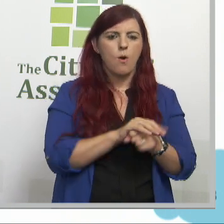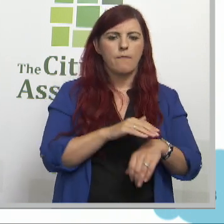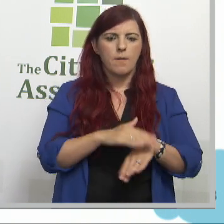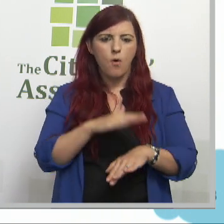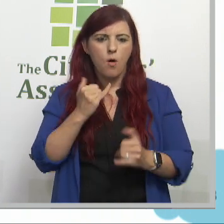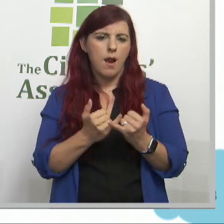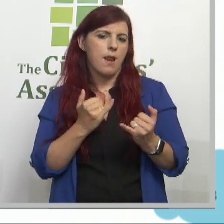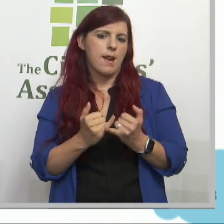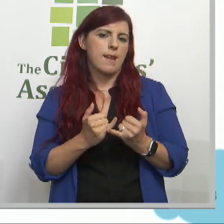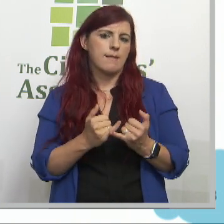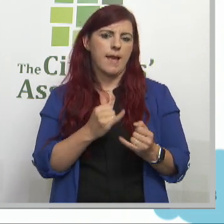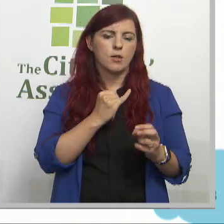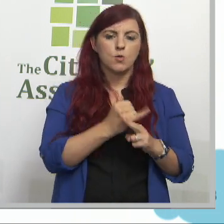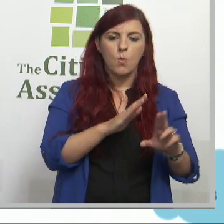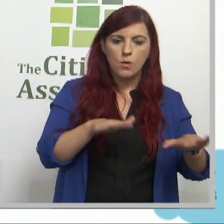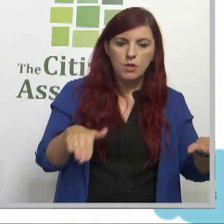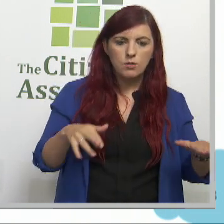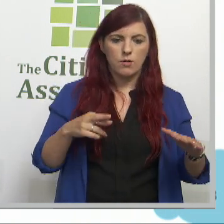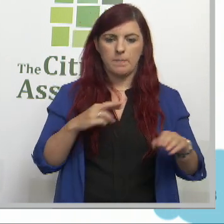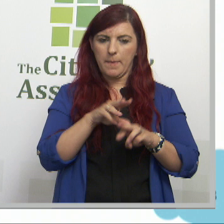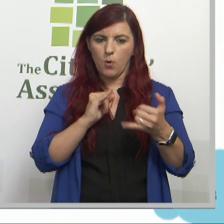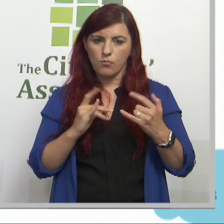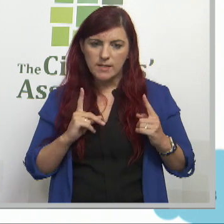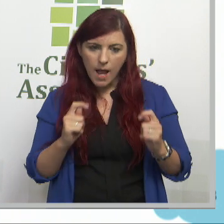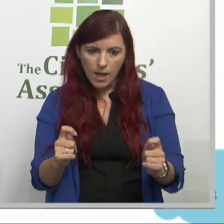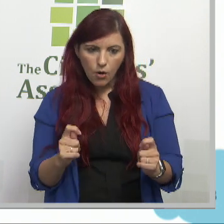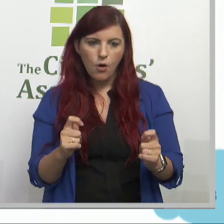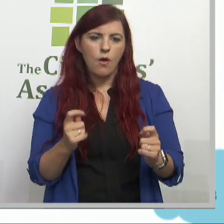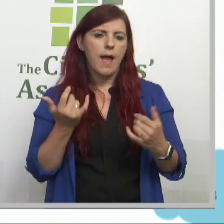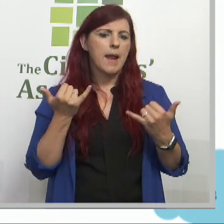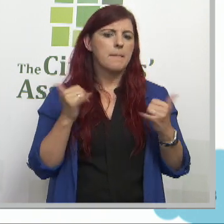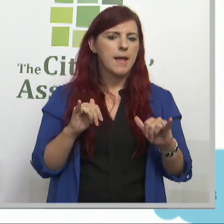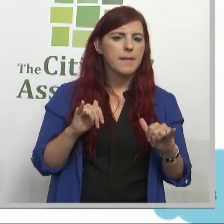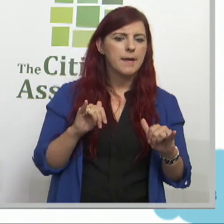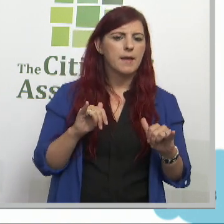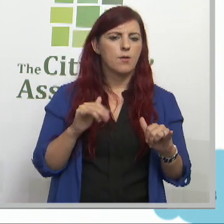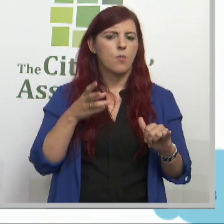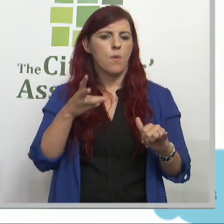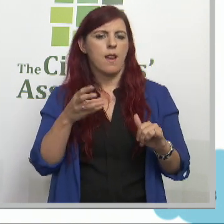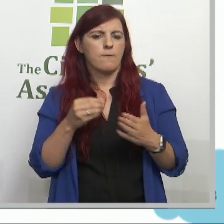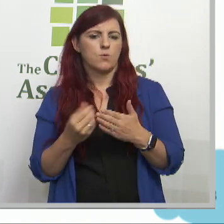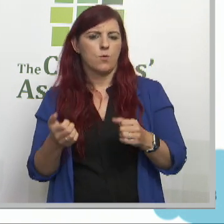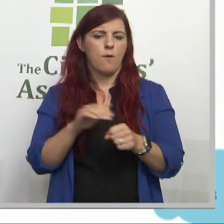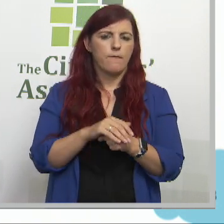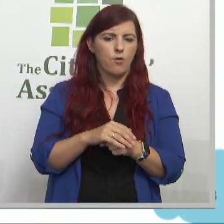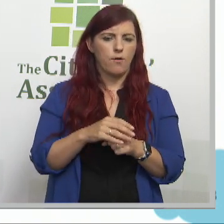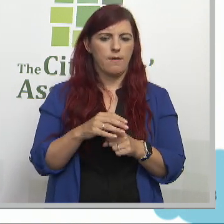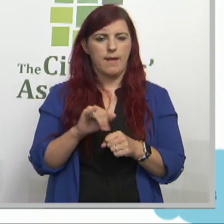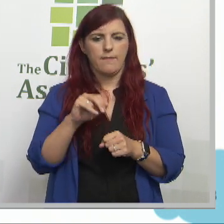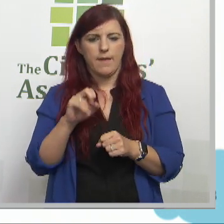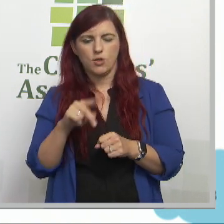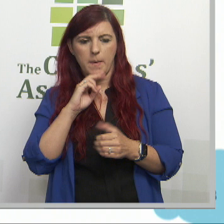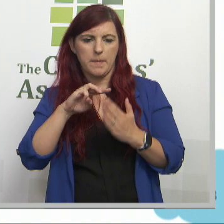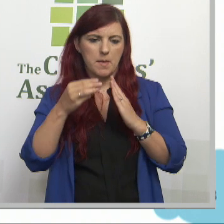more retirees, and they're paying those pensions. And also, it might just go to cover inflation. So the price of doing anything might